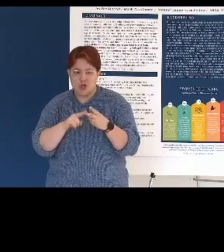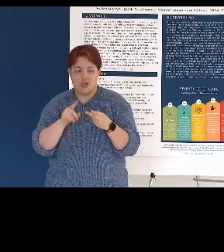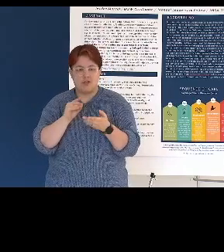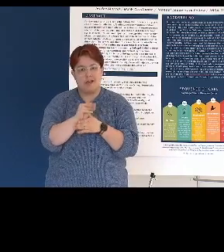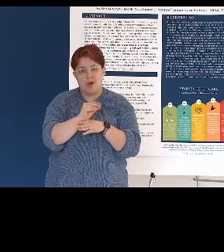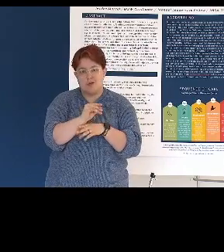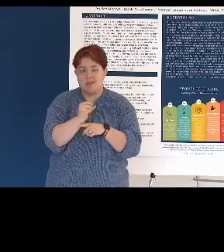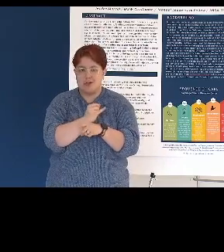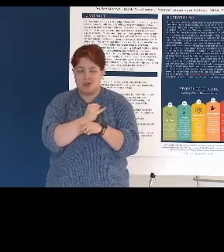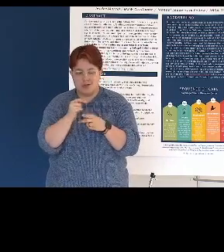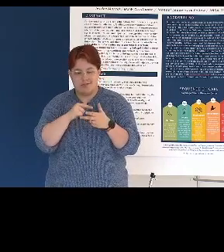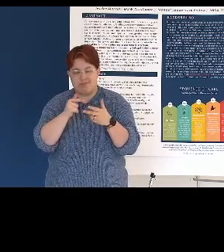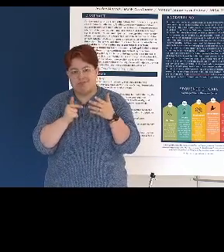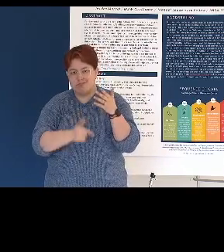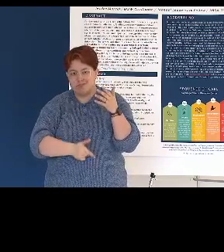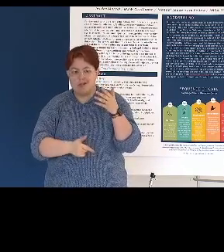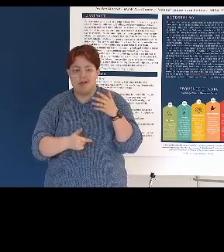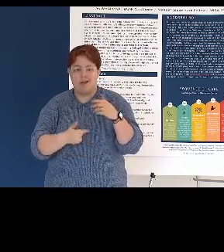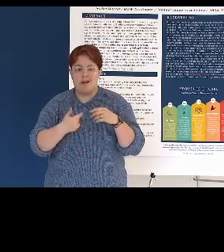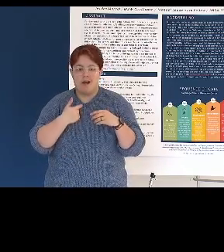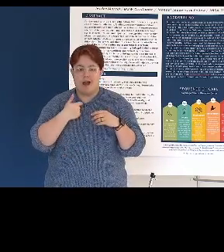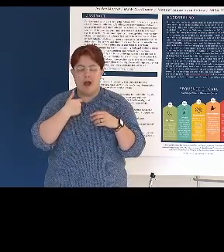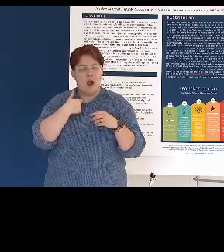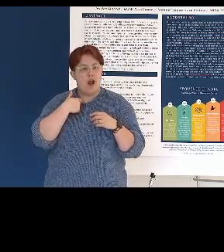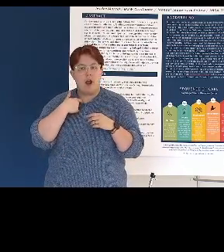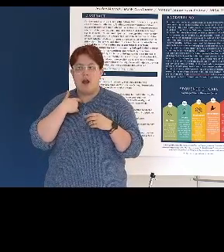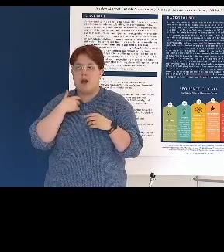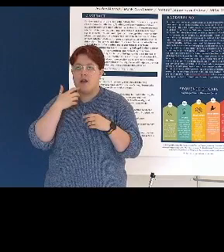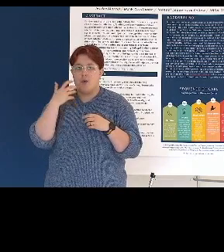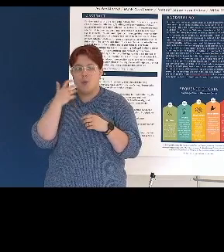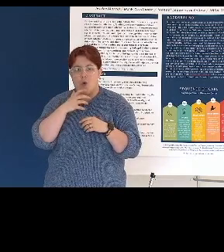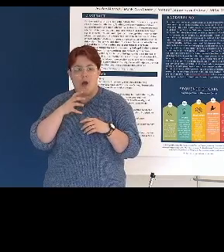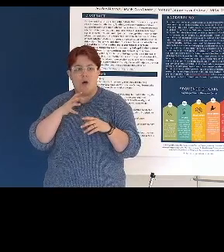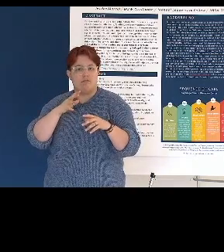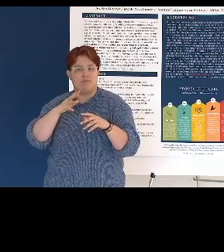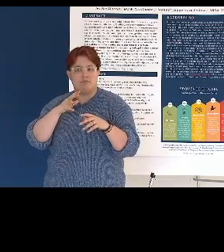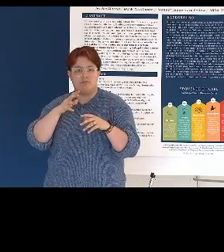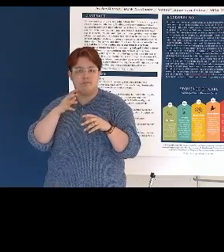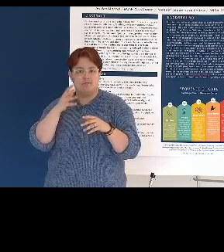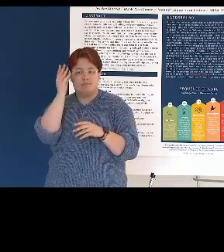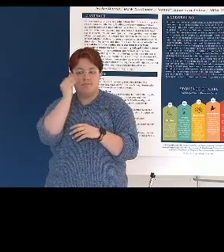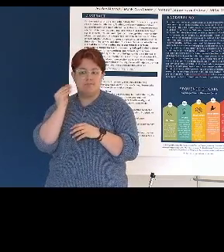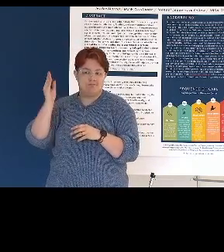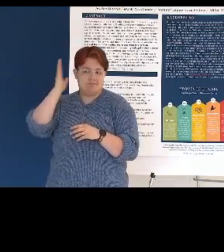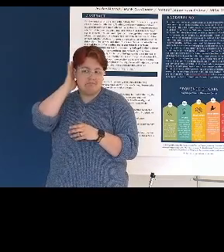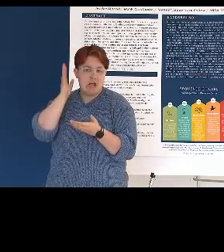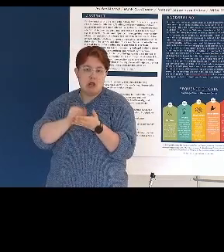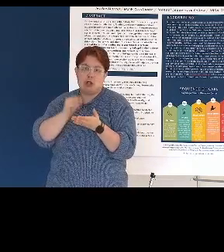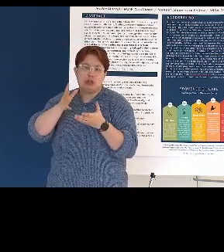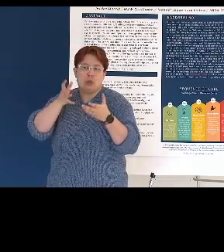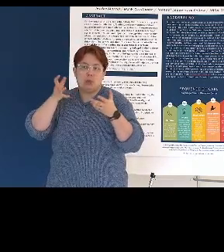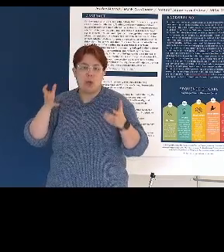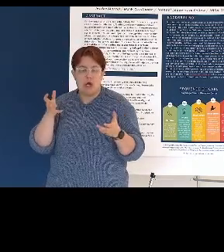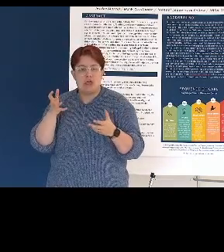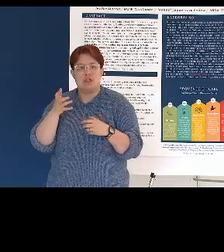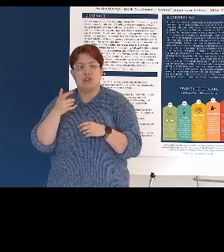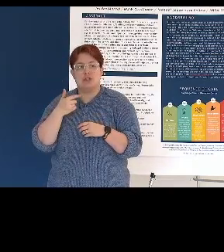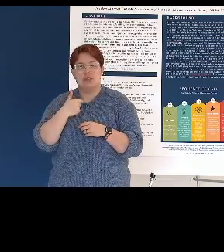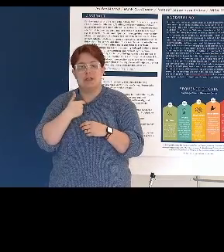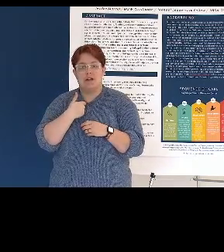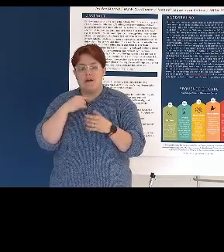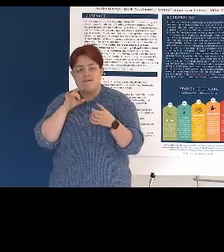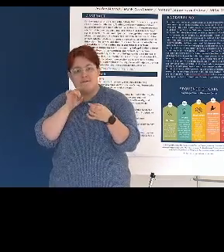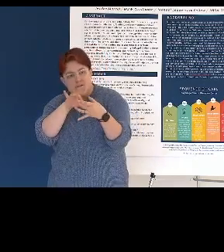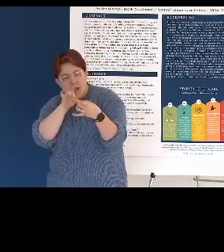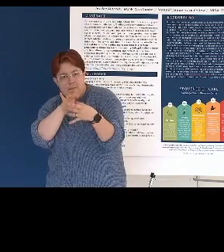workers, and I got so much out of that. That is so much a part of why I know I will be a good social worker going forward. We got feedback from